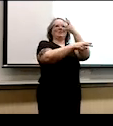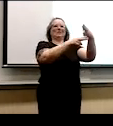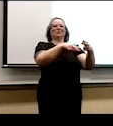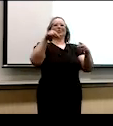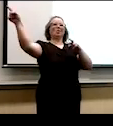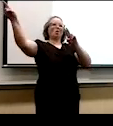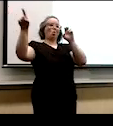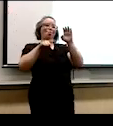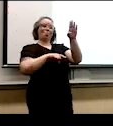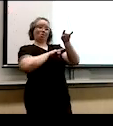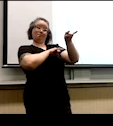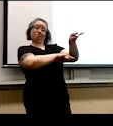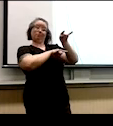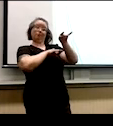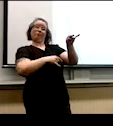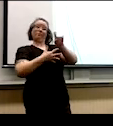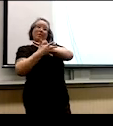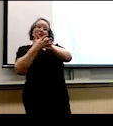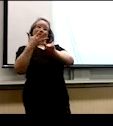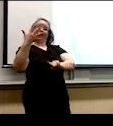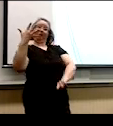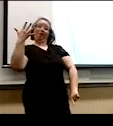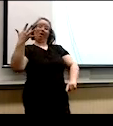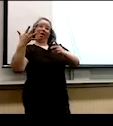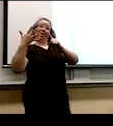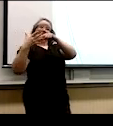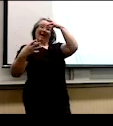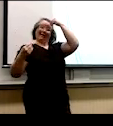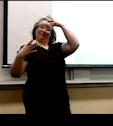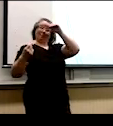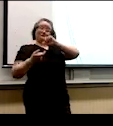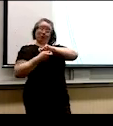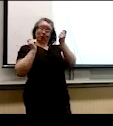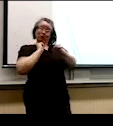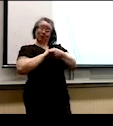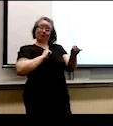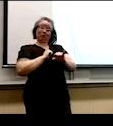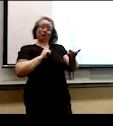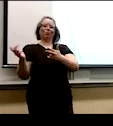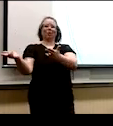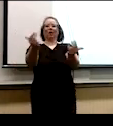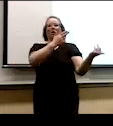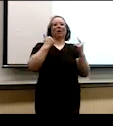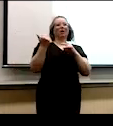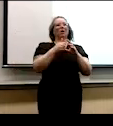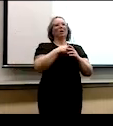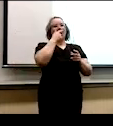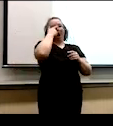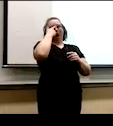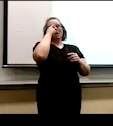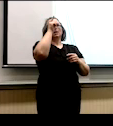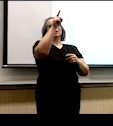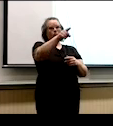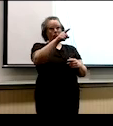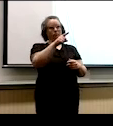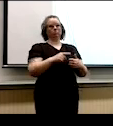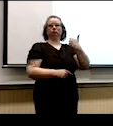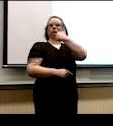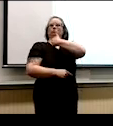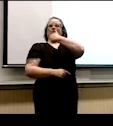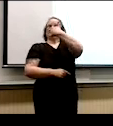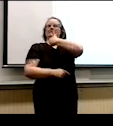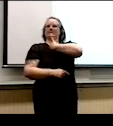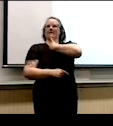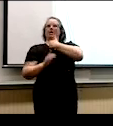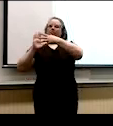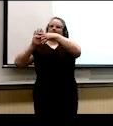It's a little bit unwieldy to use. I give them a copy of it when they go home, bring it back, and then it will